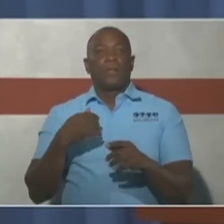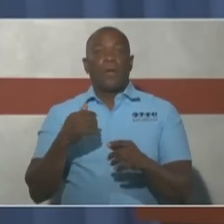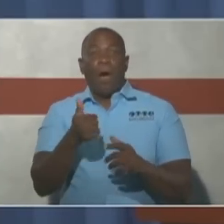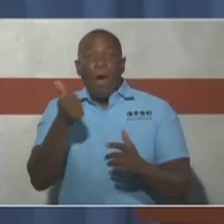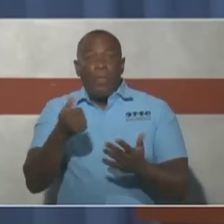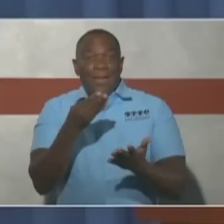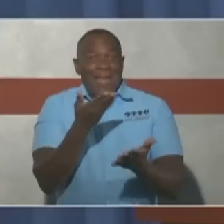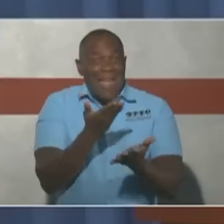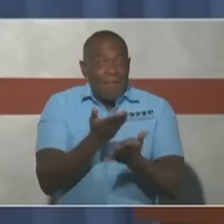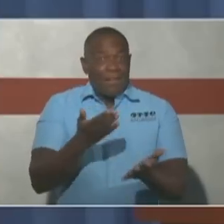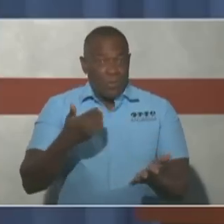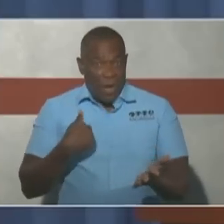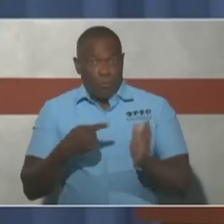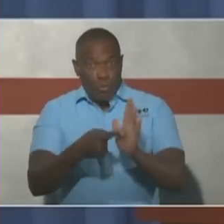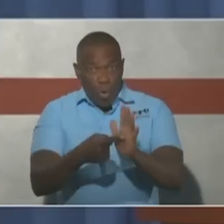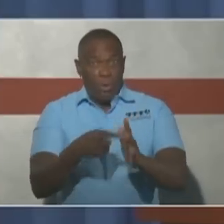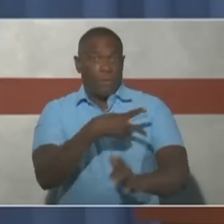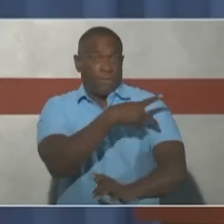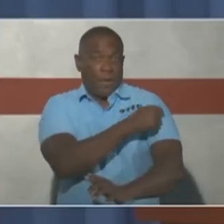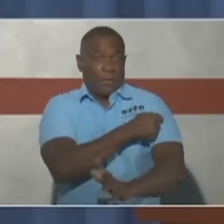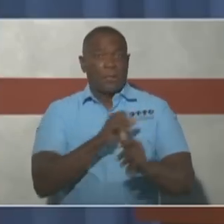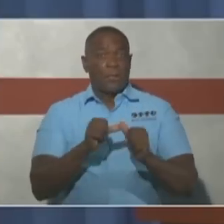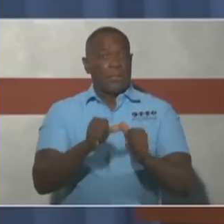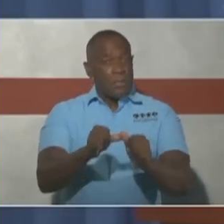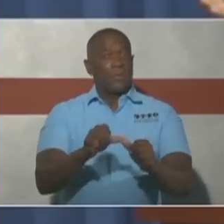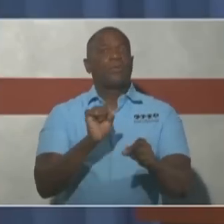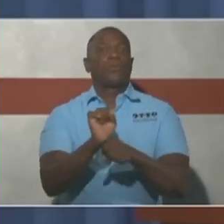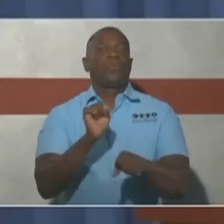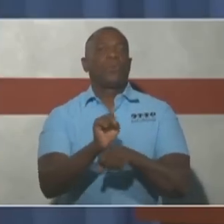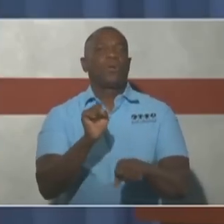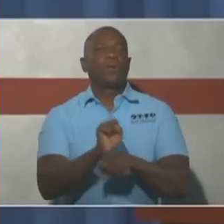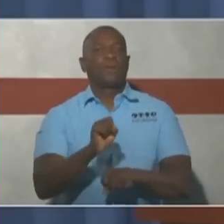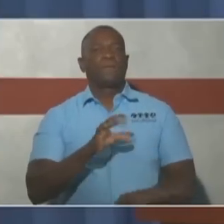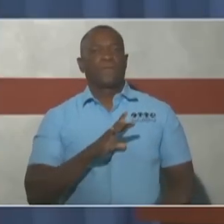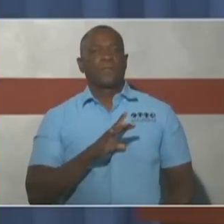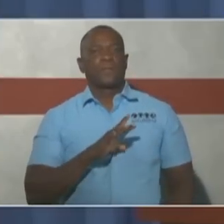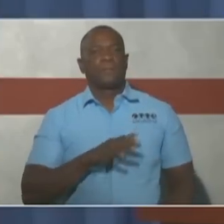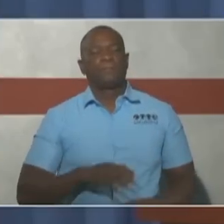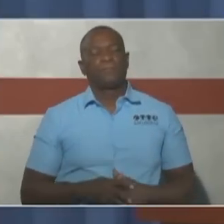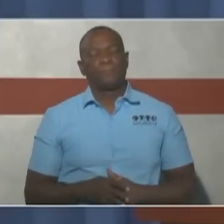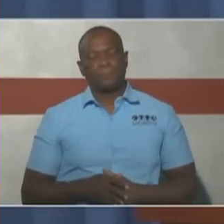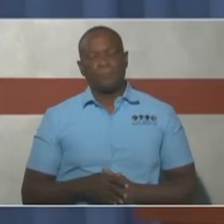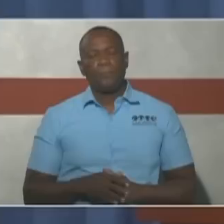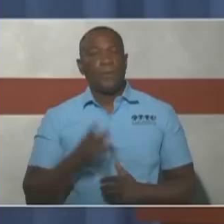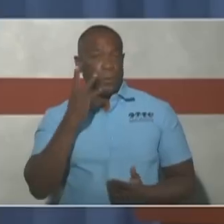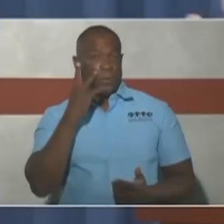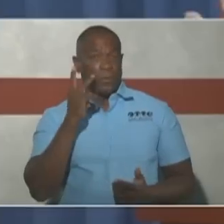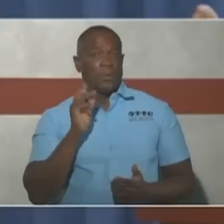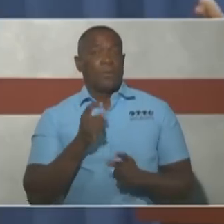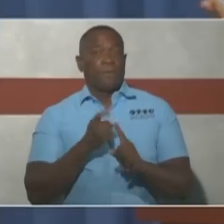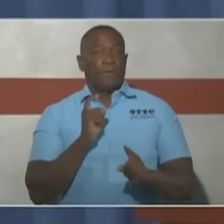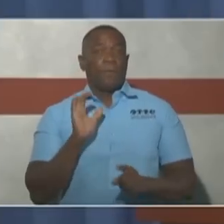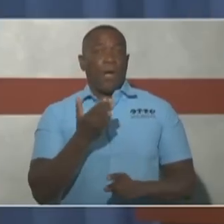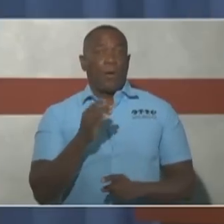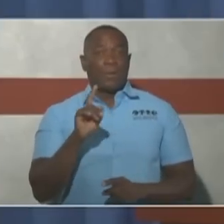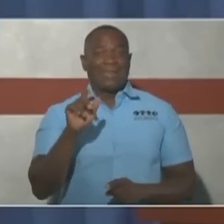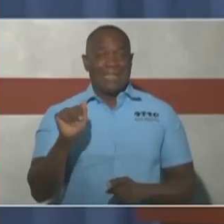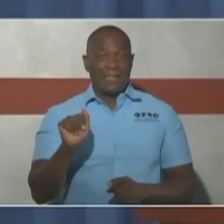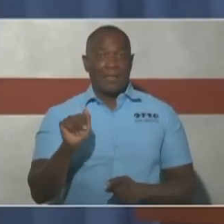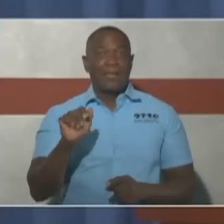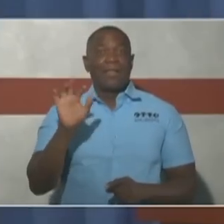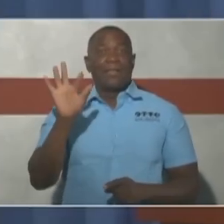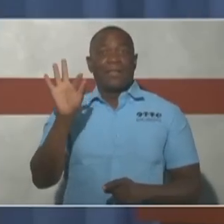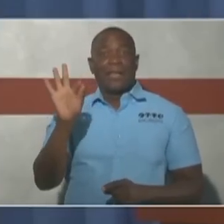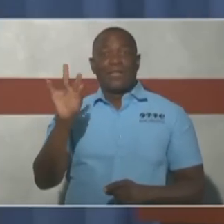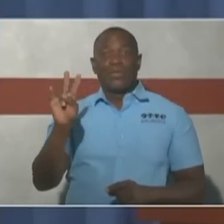other antibody-resistant variants is that the vaccines continue to be very effective against severe disease and death.